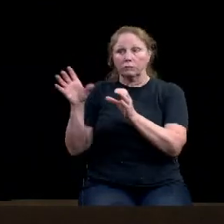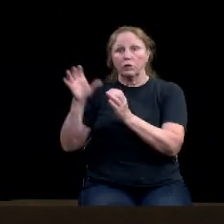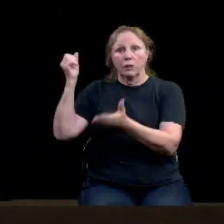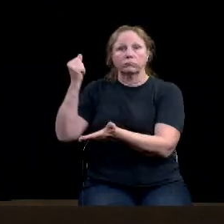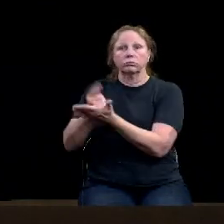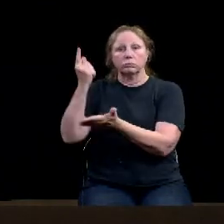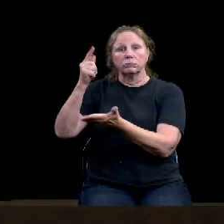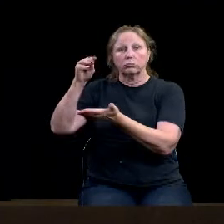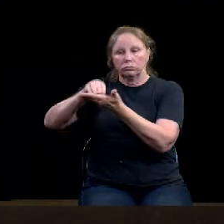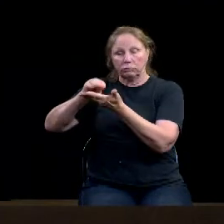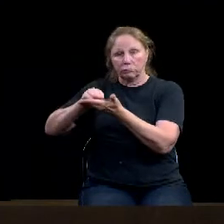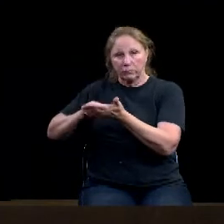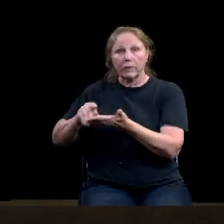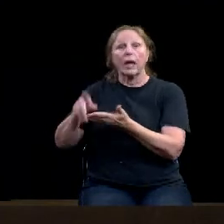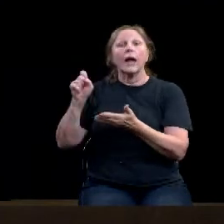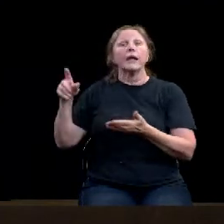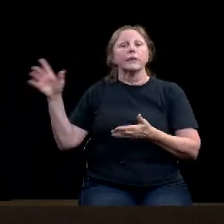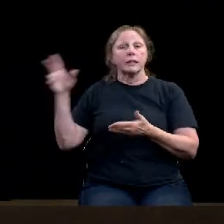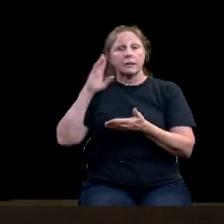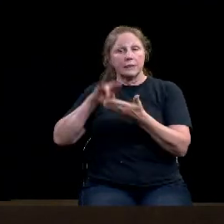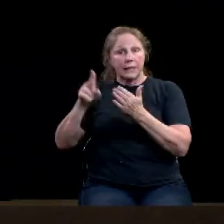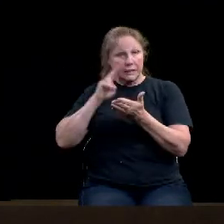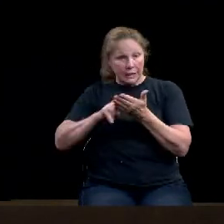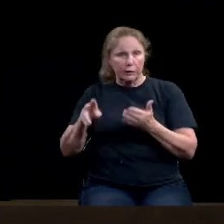votes by precinct received under Section